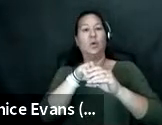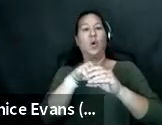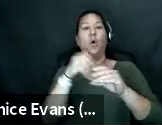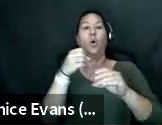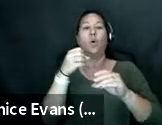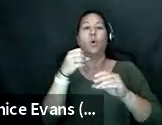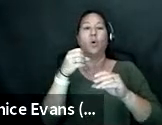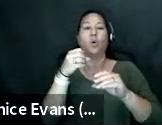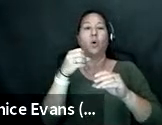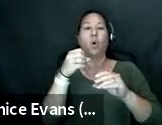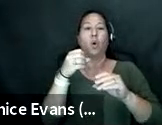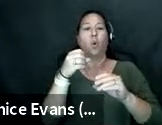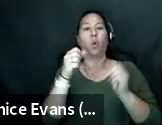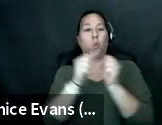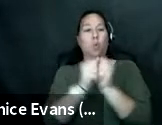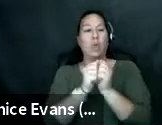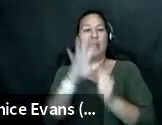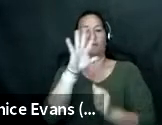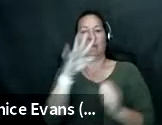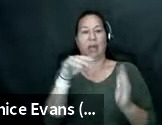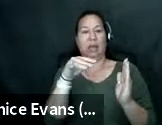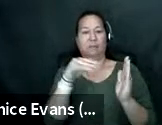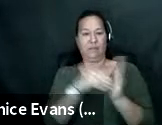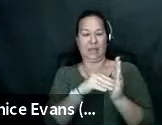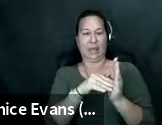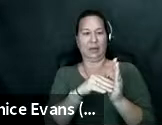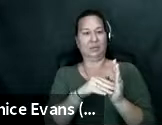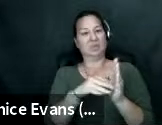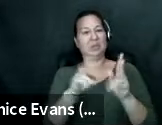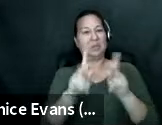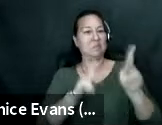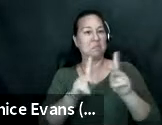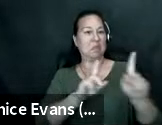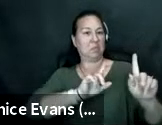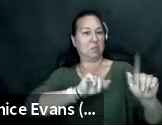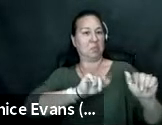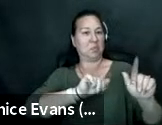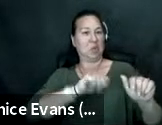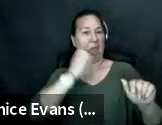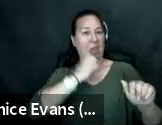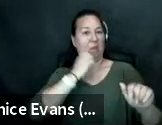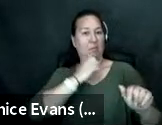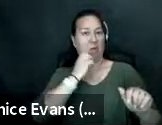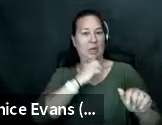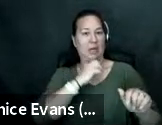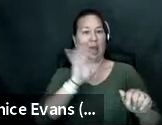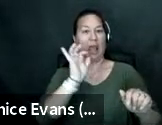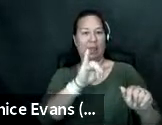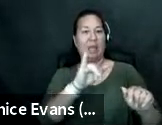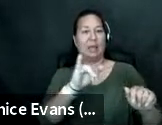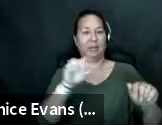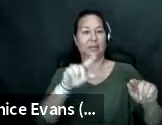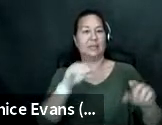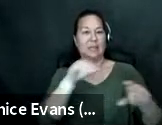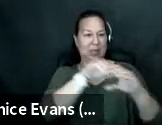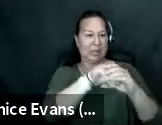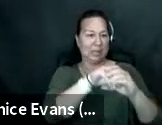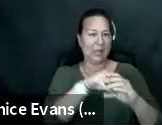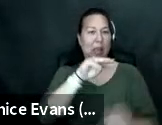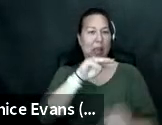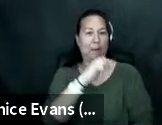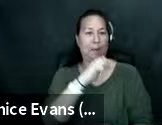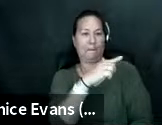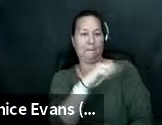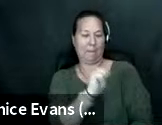more attendees per day, that is an indoor mega event. An indoor mega event includes